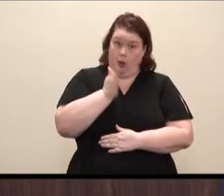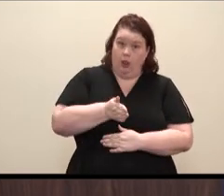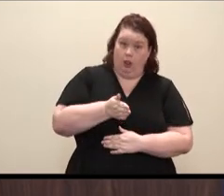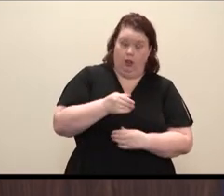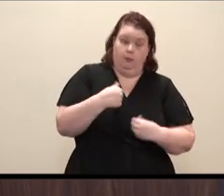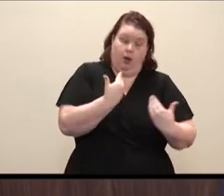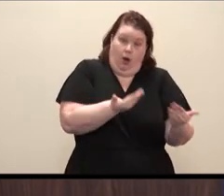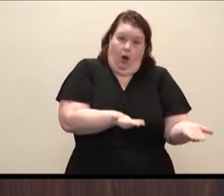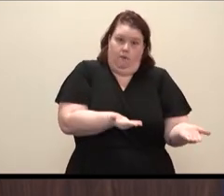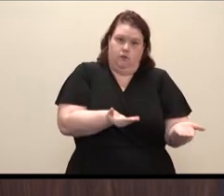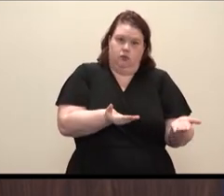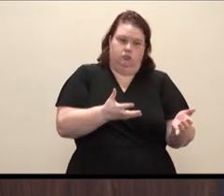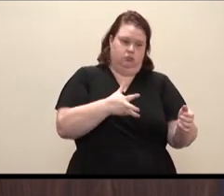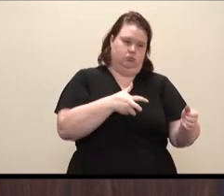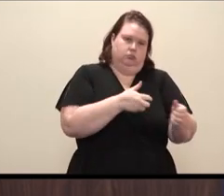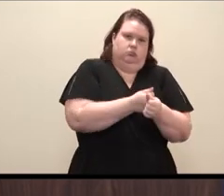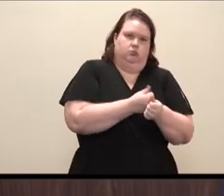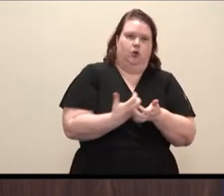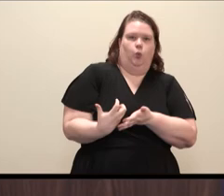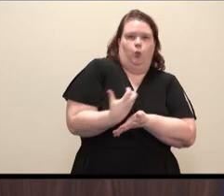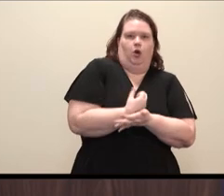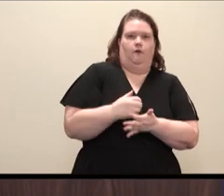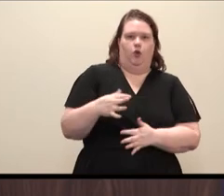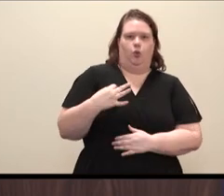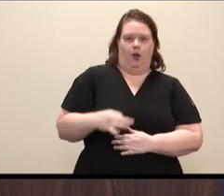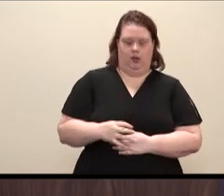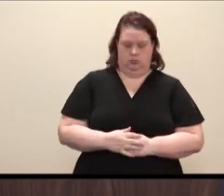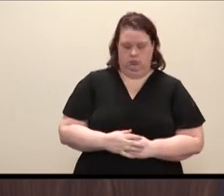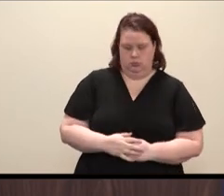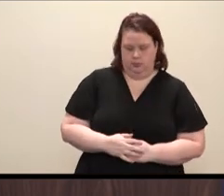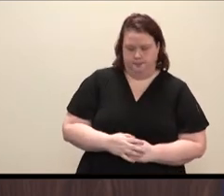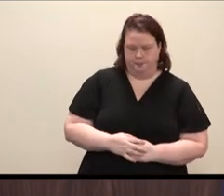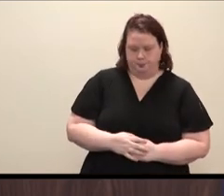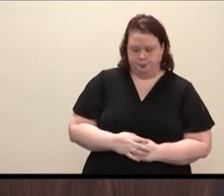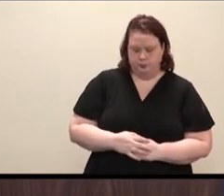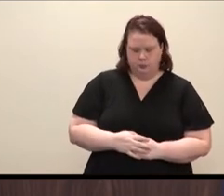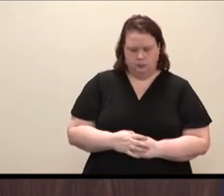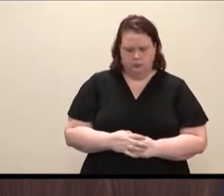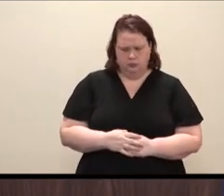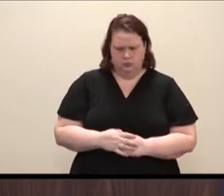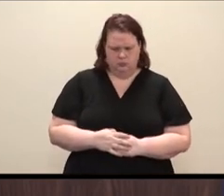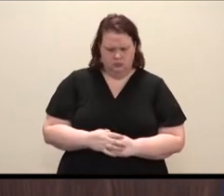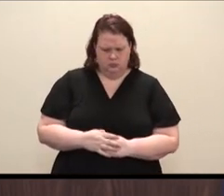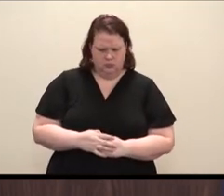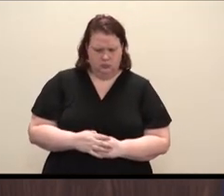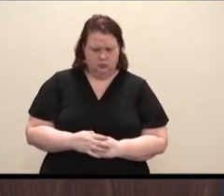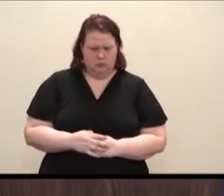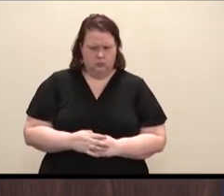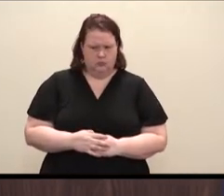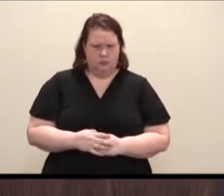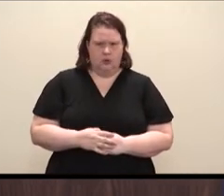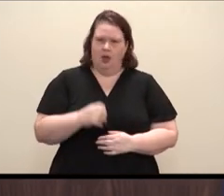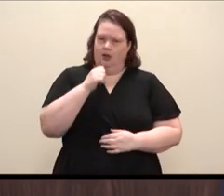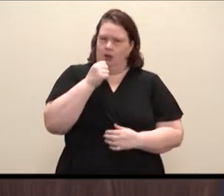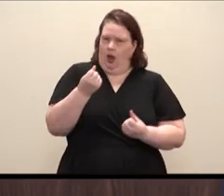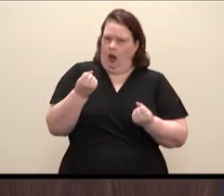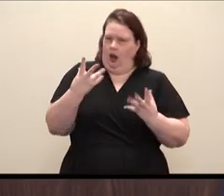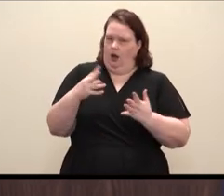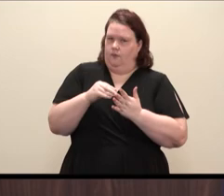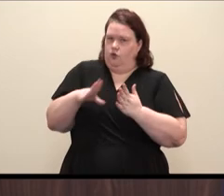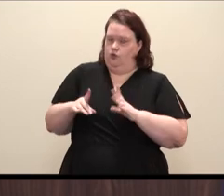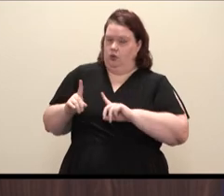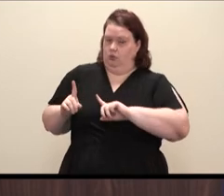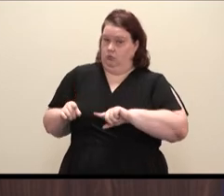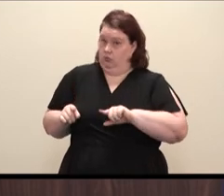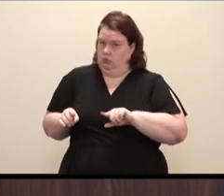recover credit there as well. And we don't have a lot of students attending this right now, but we do have